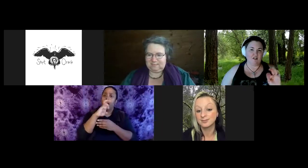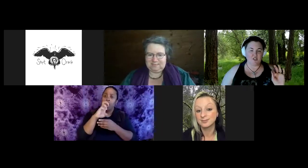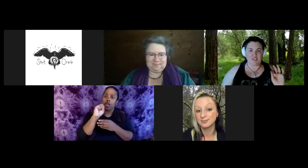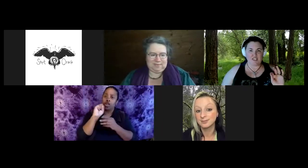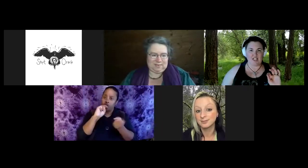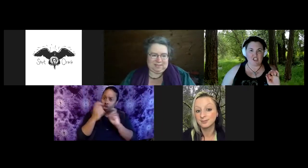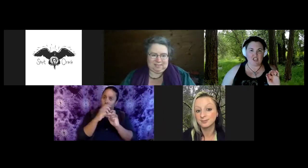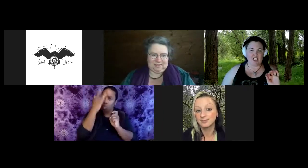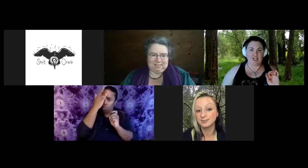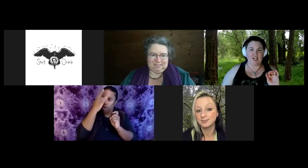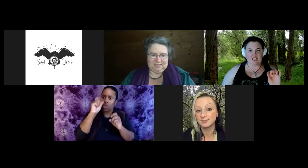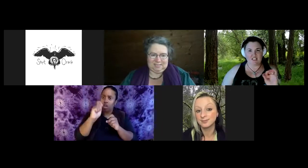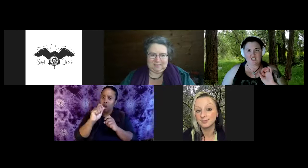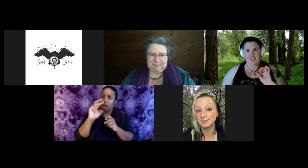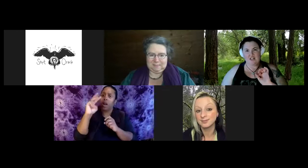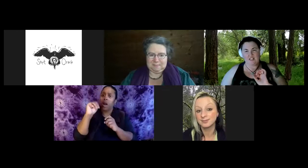www.theshiftwitch.com. So Okay,